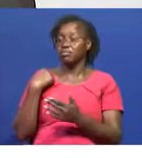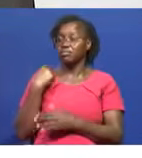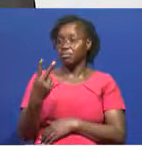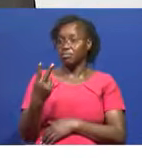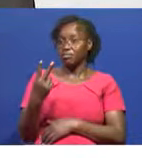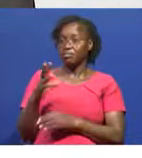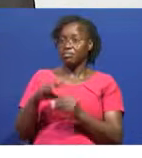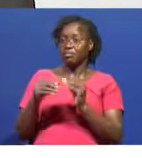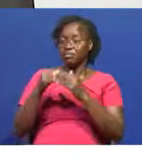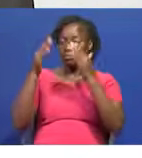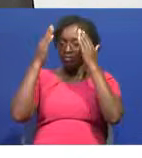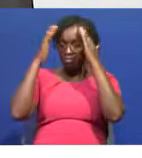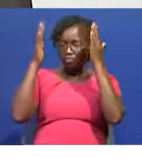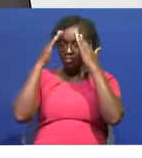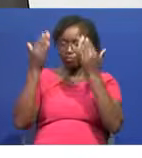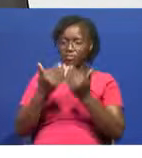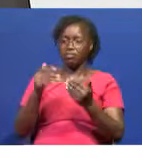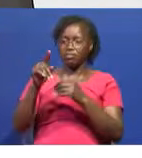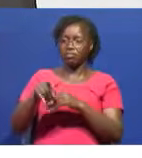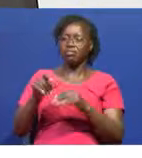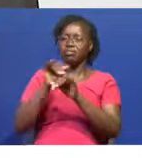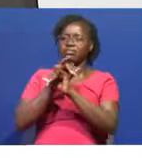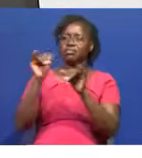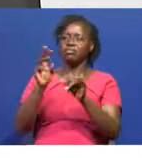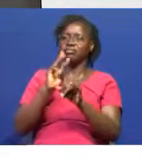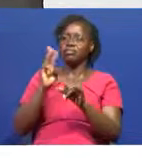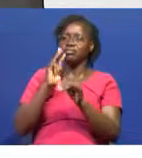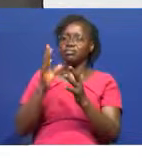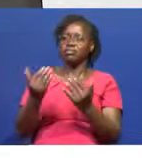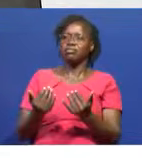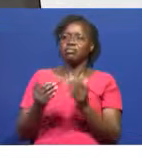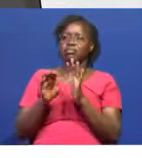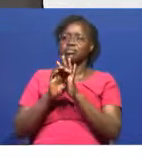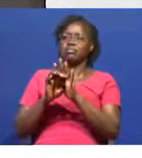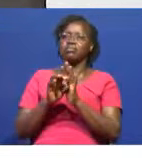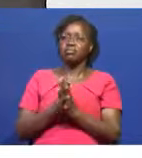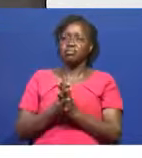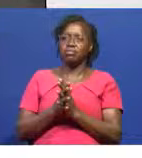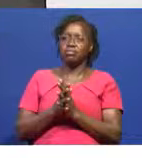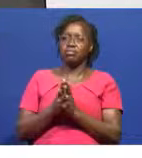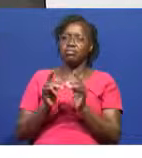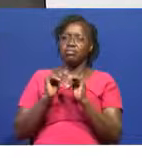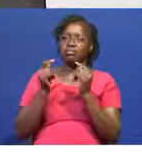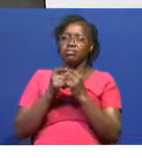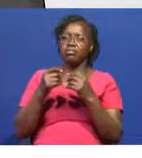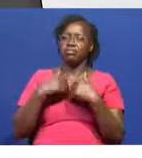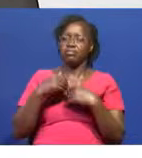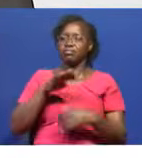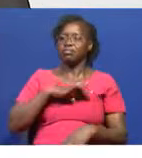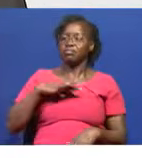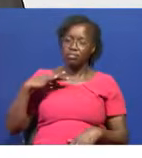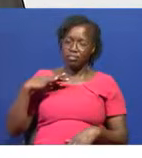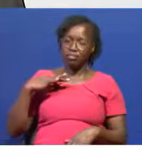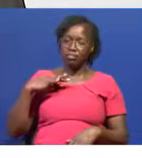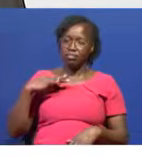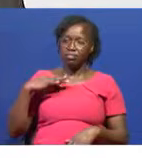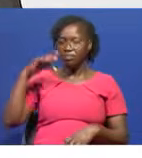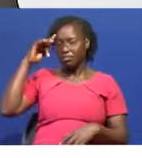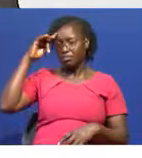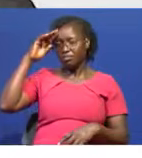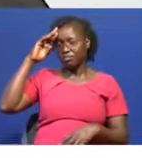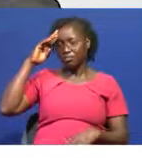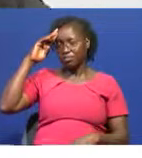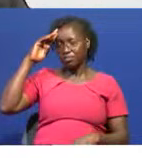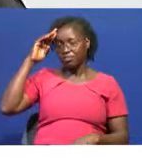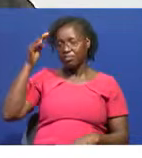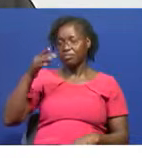we are creating awareness. Children need clean water. Children now, for example, we have this team in Marsabit right now. The purpose of going there to tell